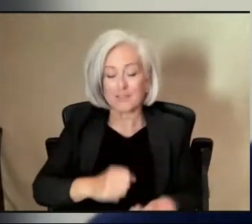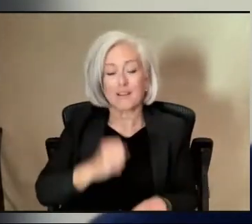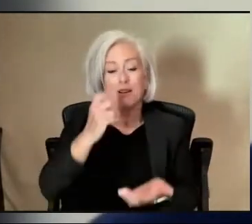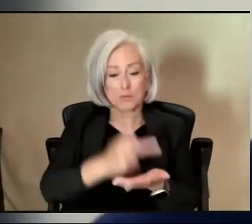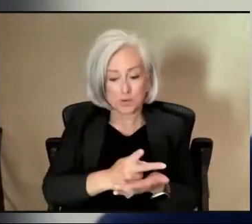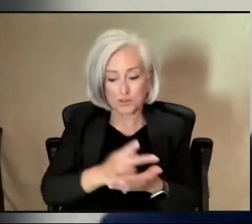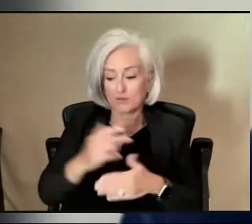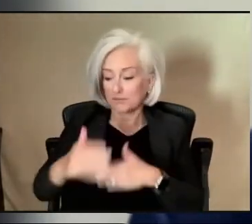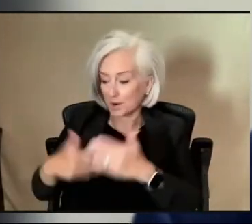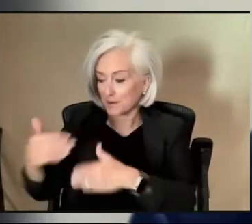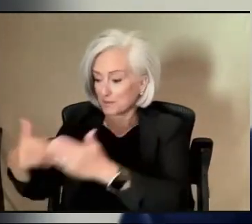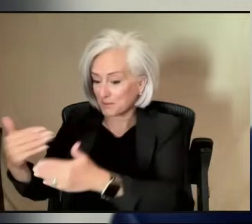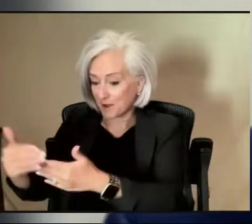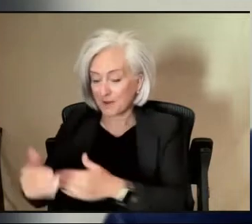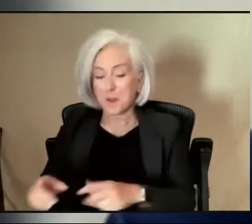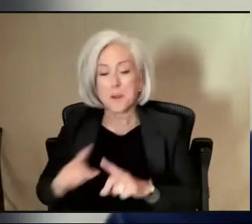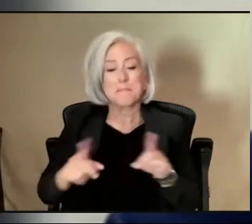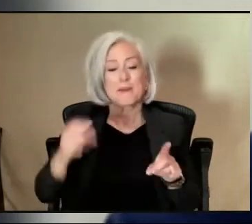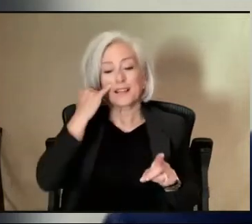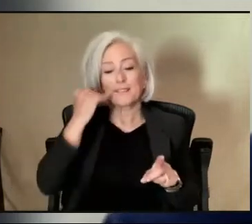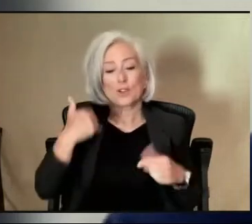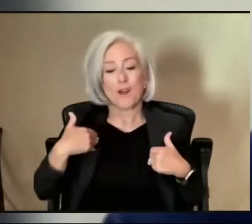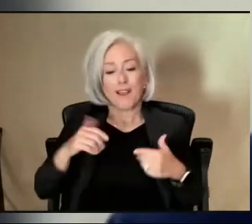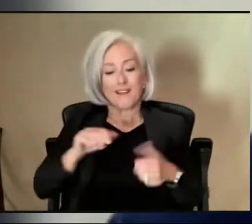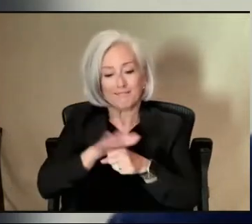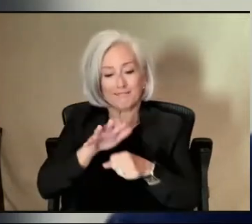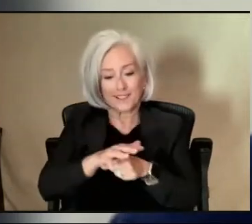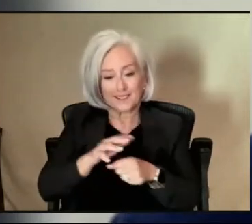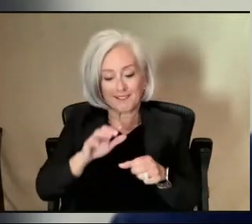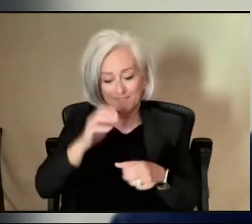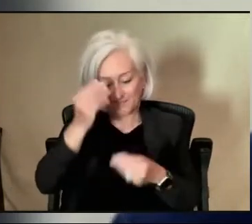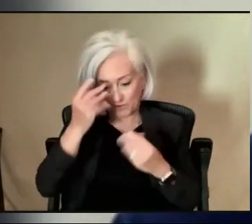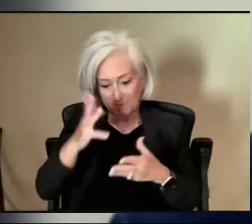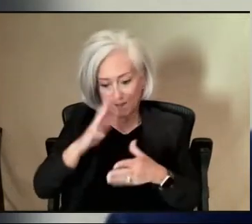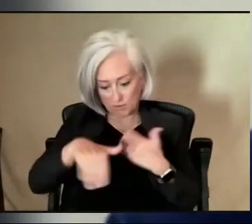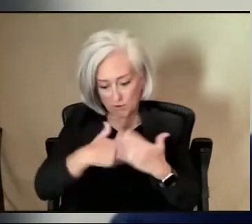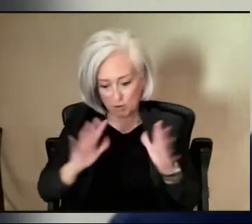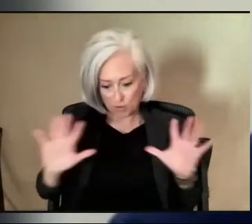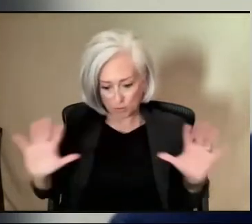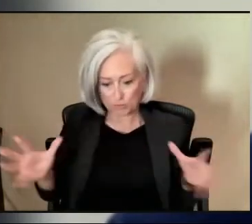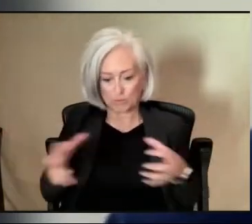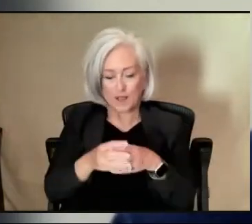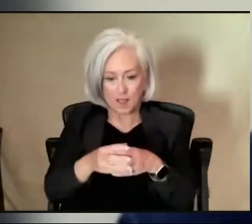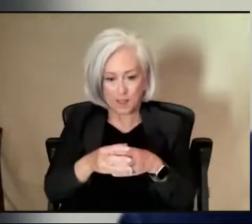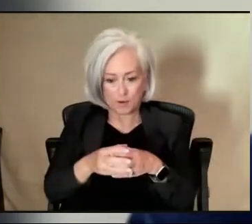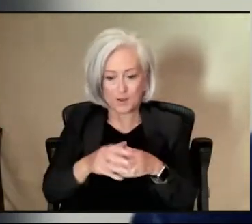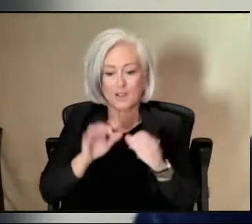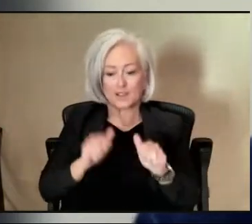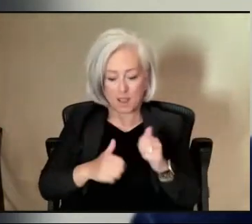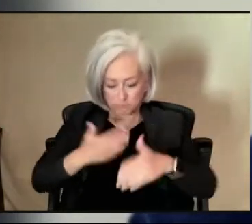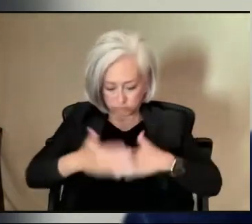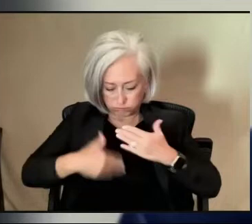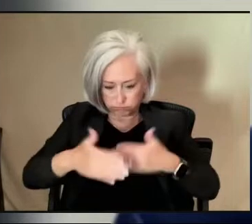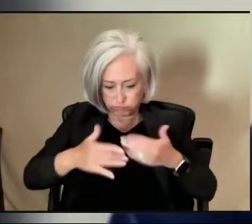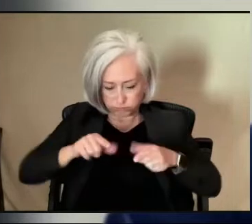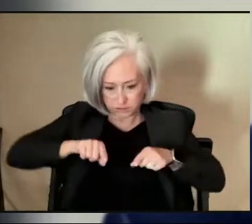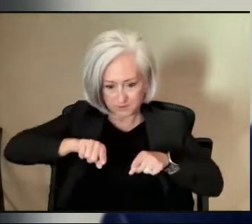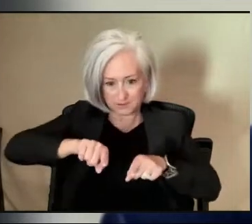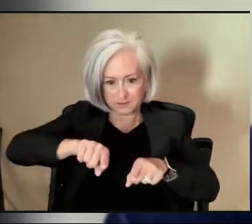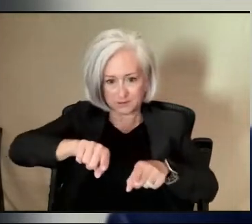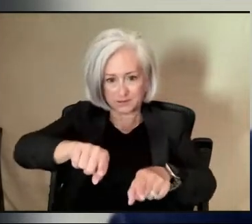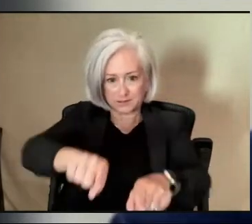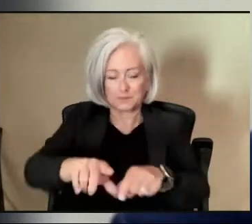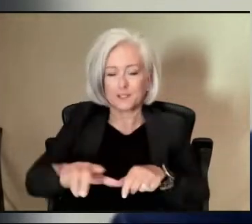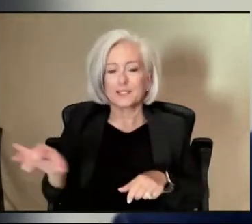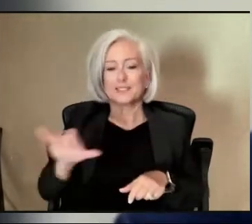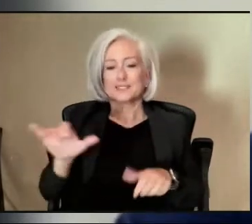parallel, then this allows all the same things to happen, but in a shorter time frame. And the same is true with children. And we knew ahead